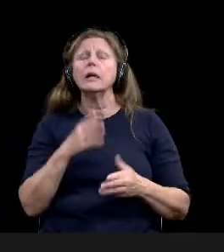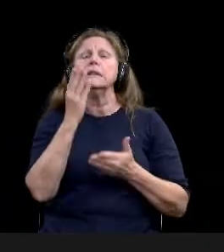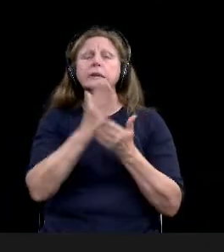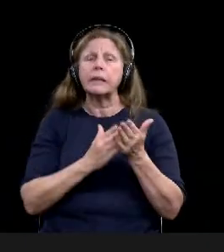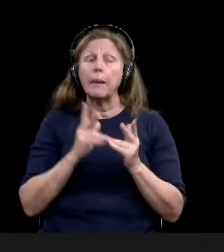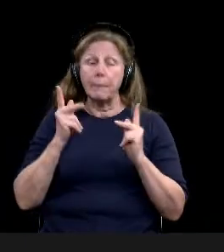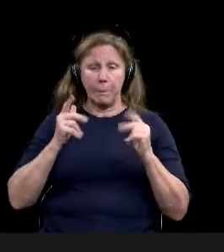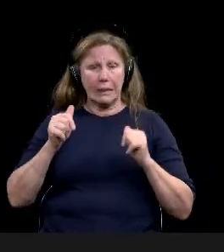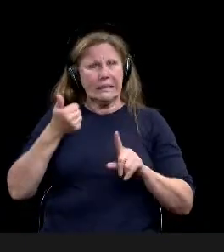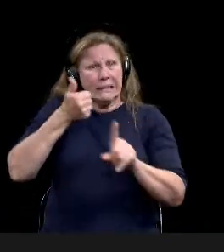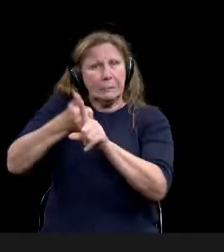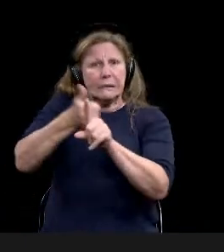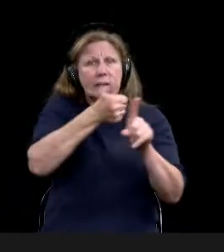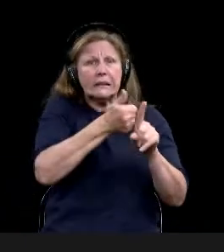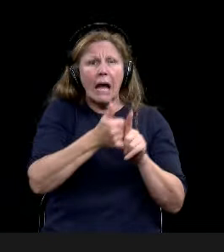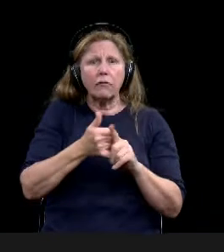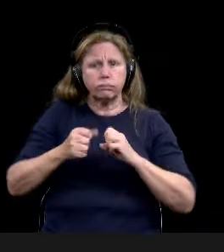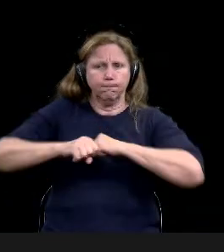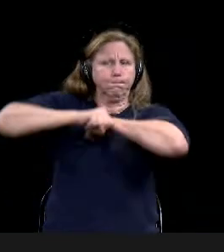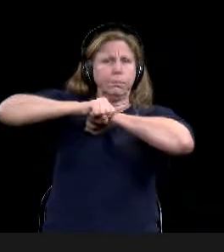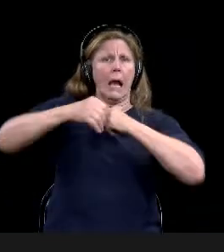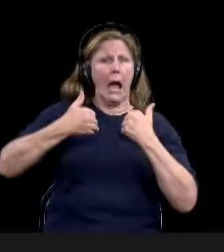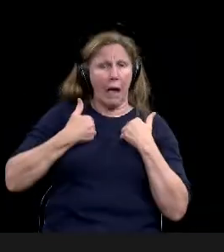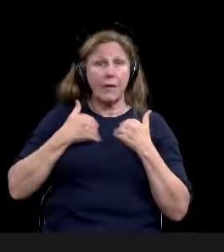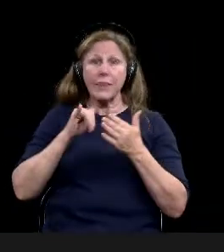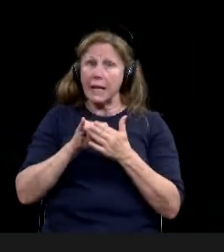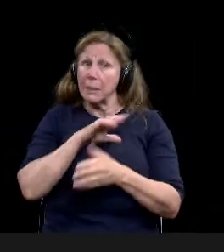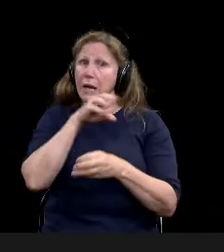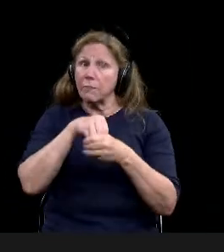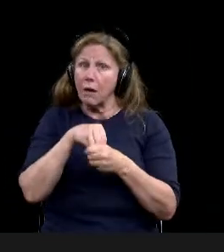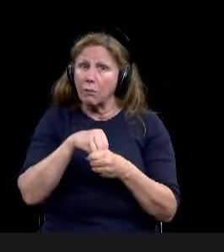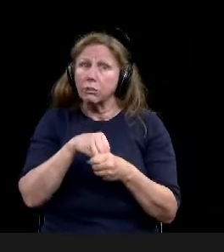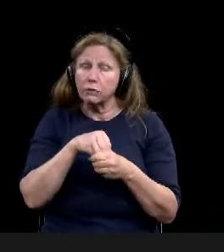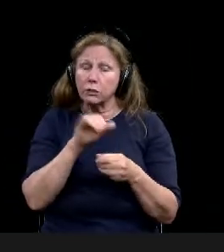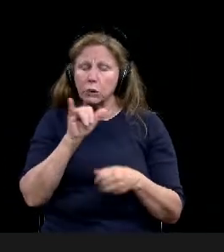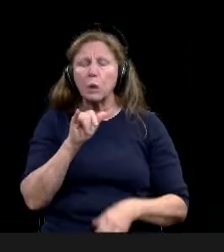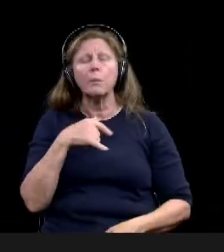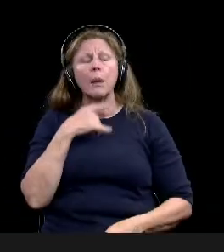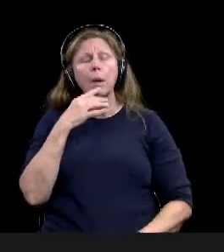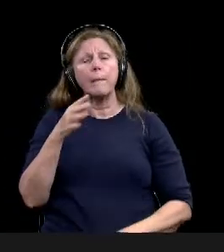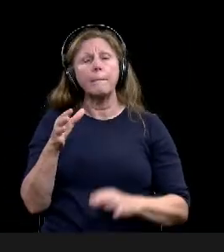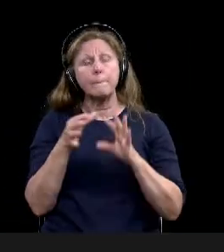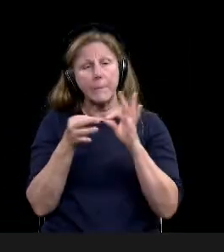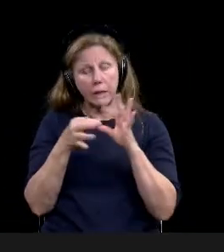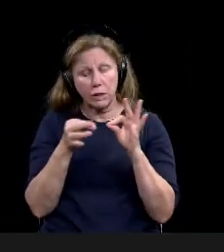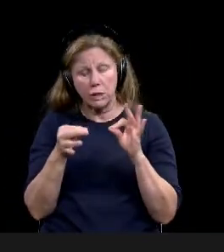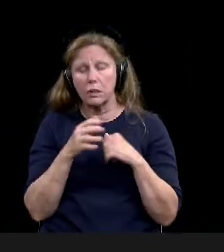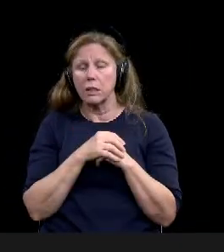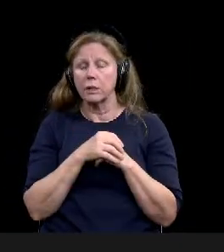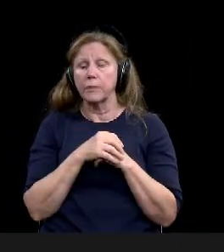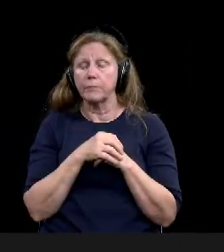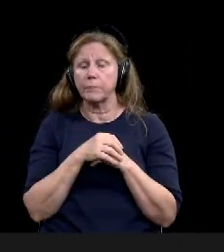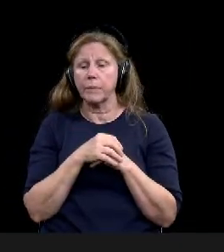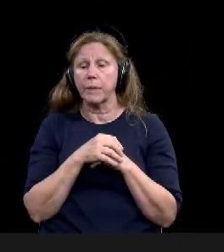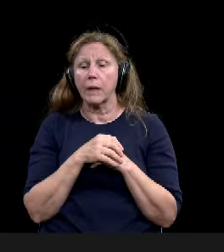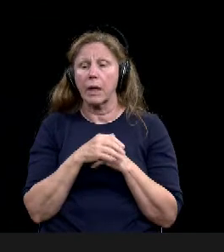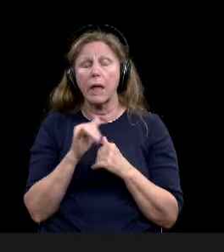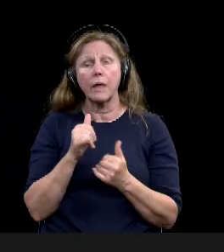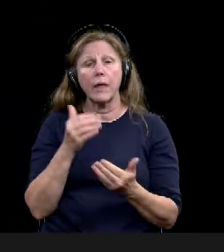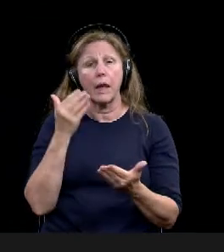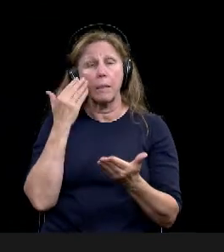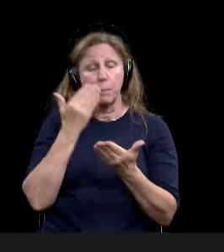evidence that immunity from infection does fade over time and may not be as protective as immunity